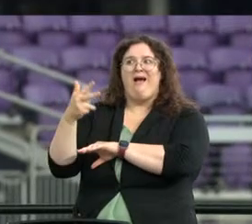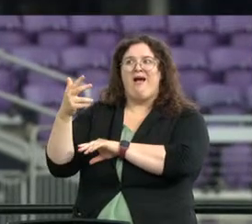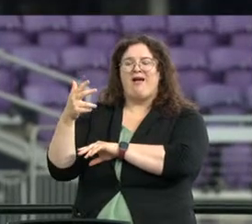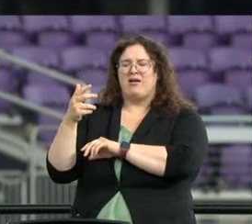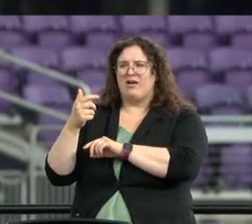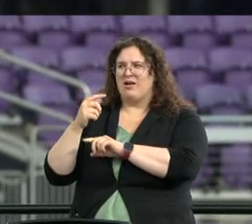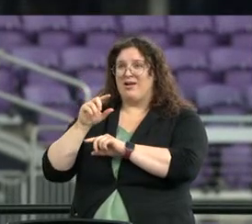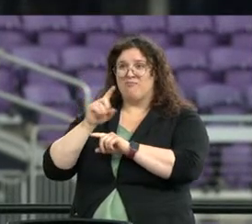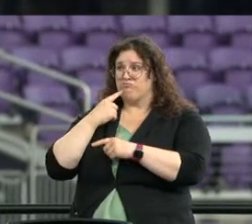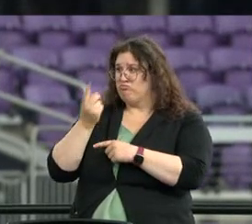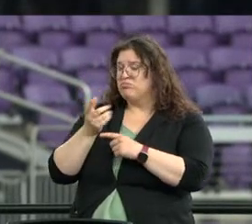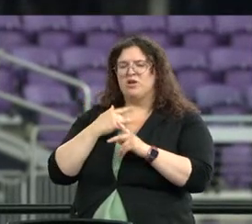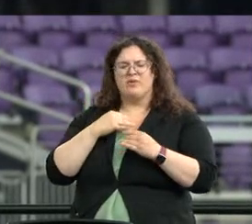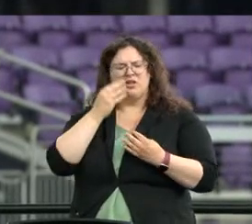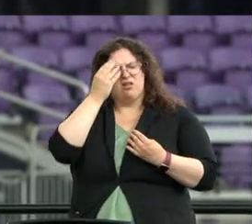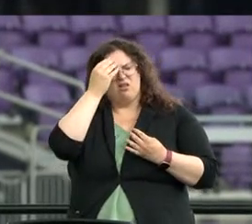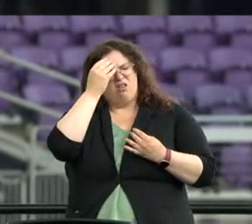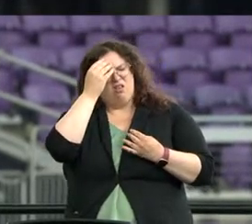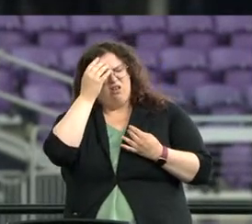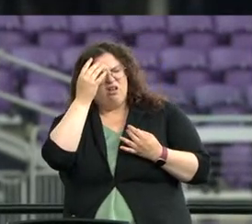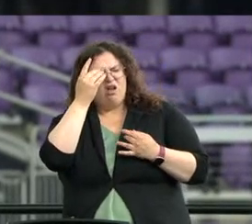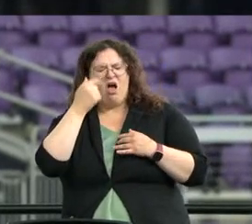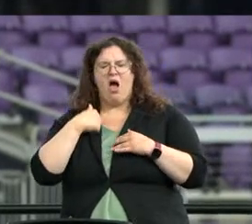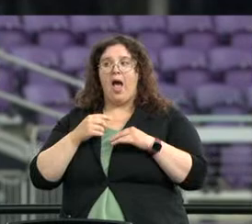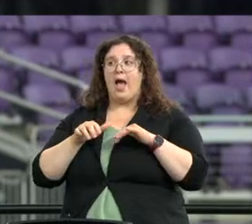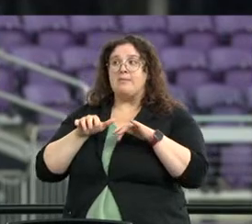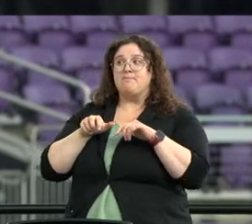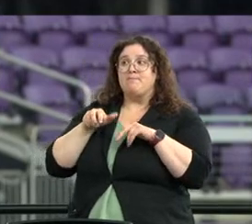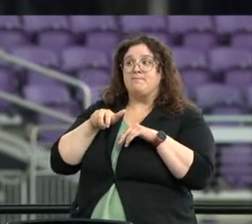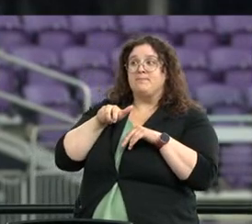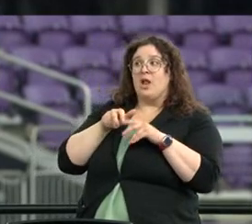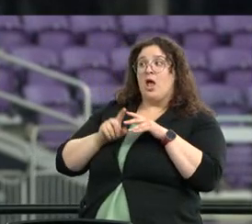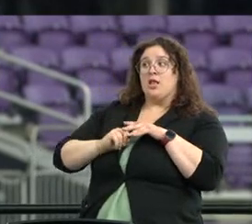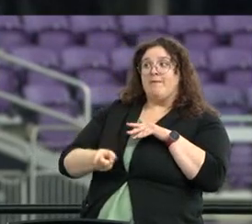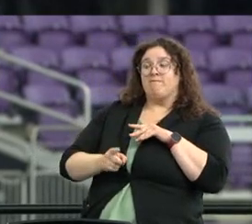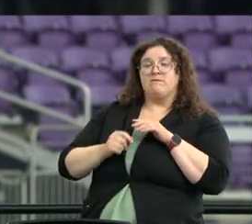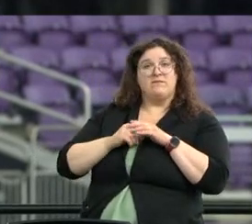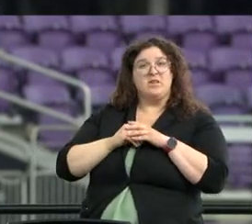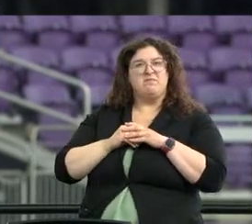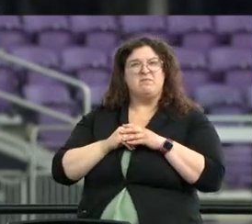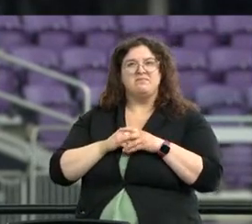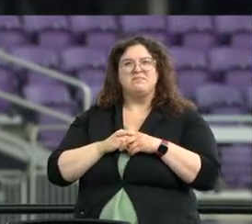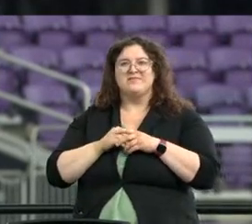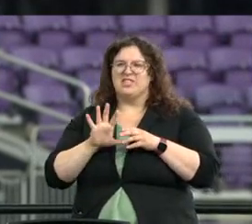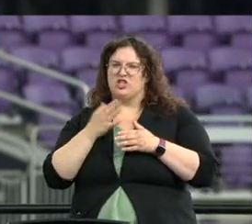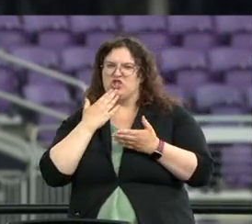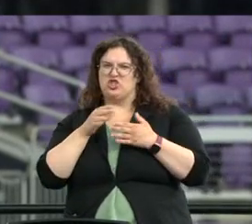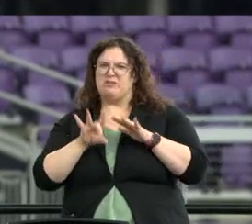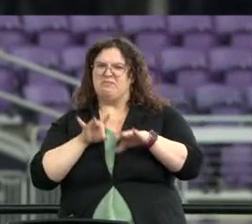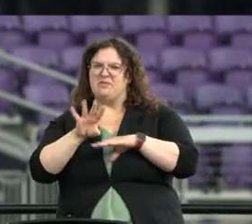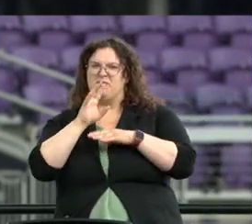leaves people pondering my response just long enough for me to leave the conversation. Just a little leadership tip.